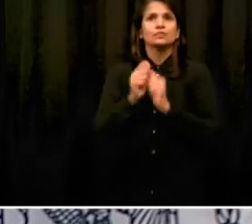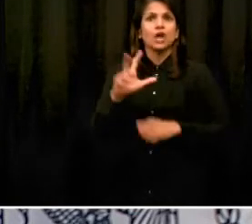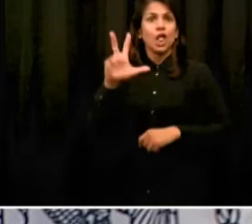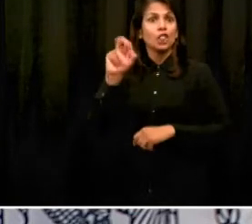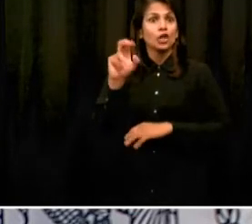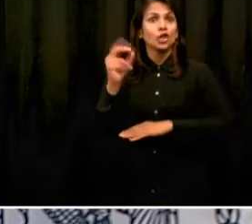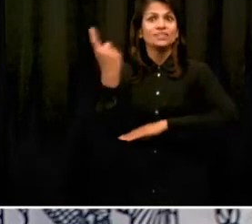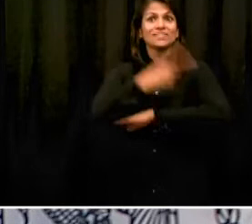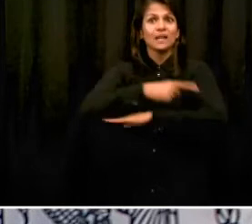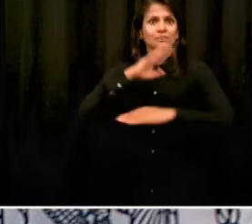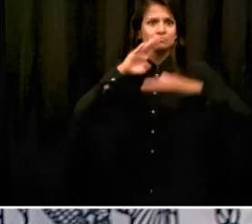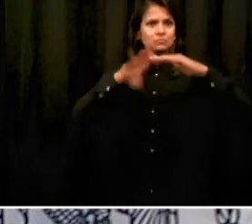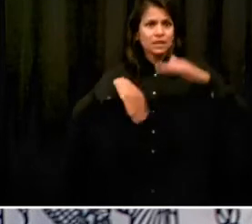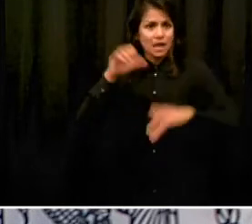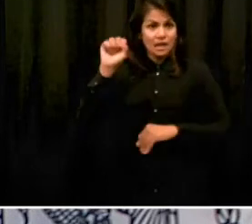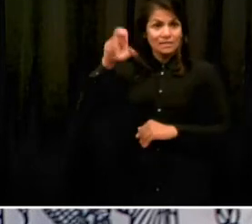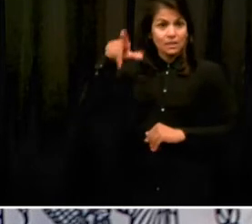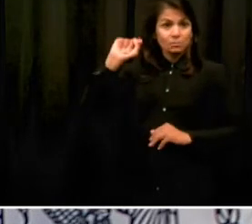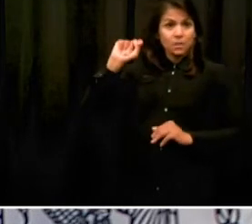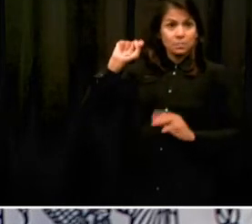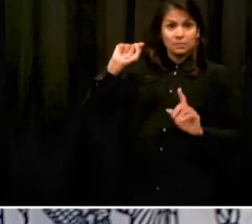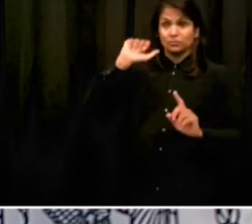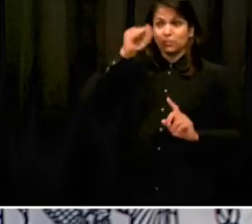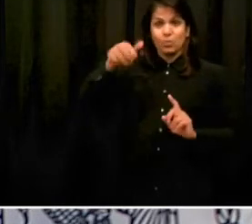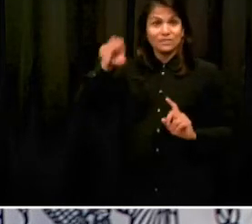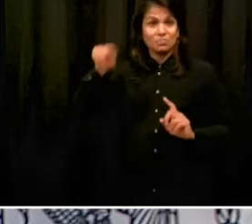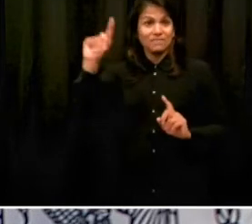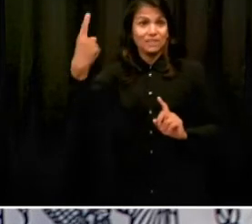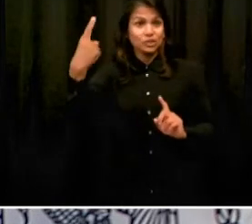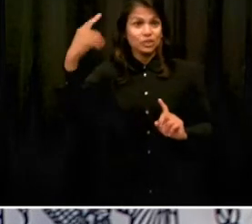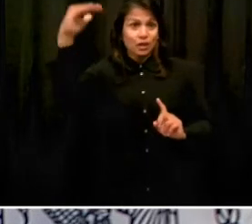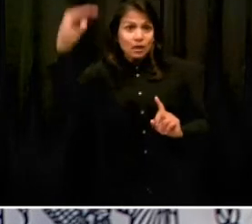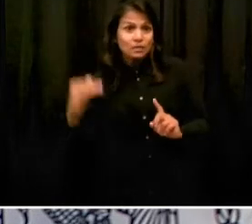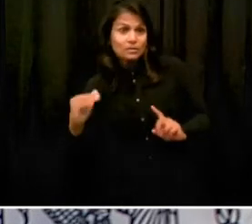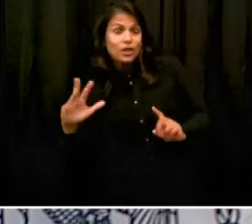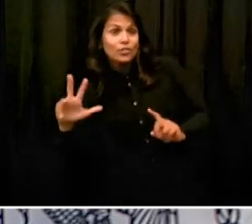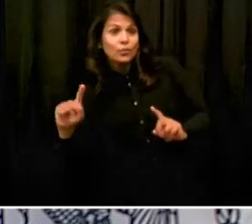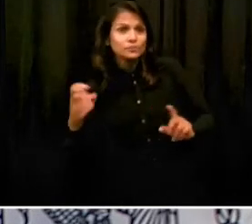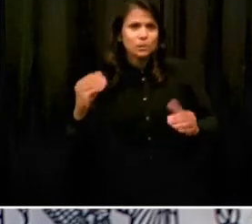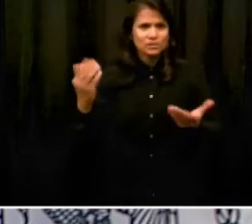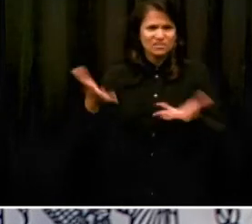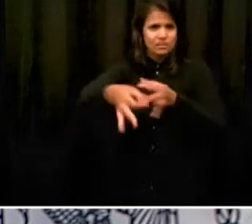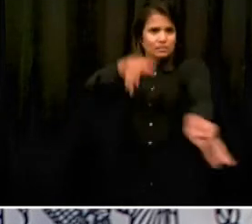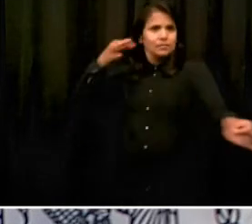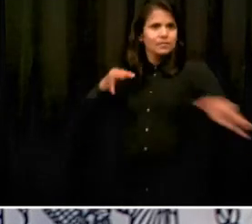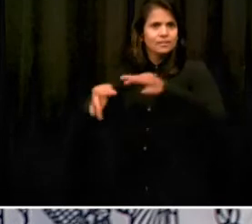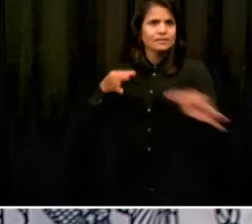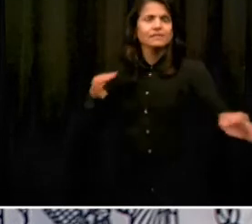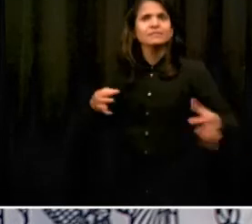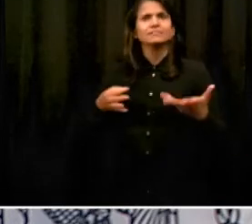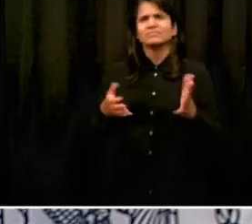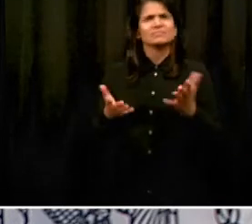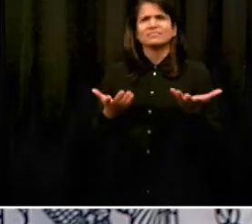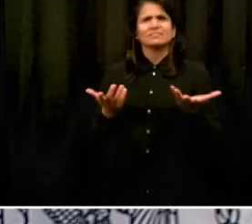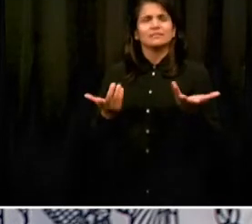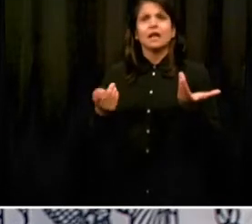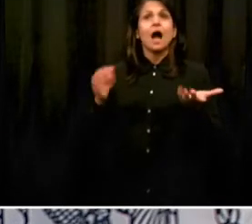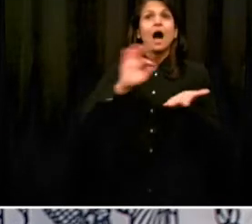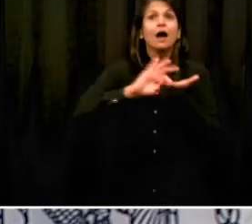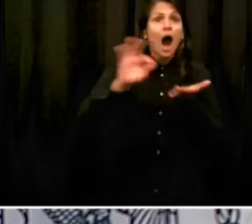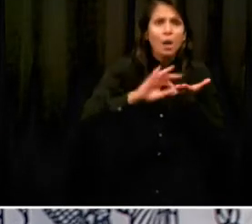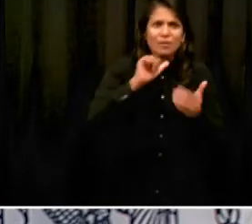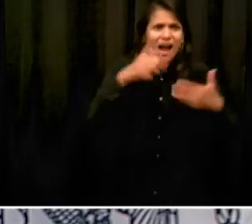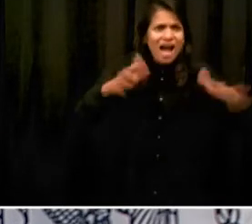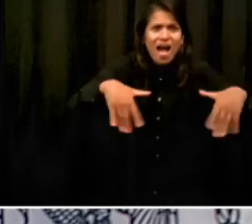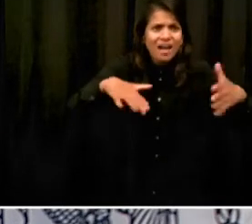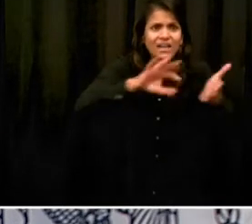I'm very, very disturbed, because the notion here should be we want to count everyone. What good does it do to have an